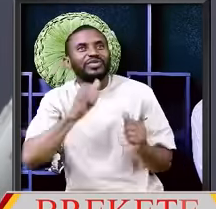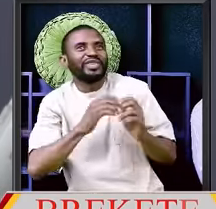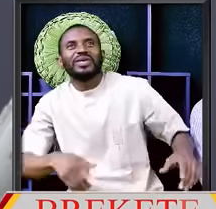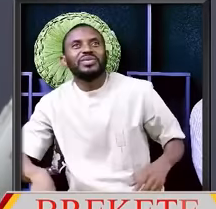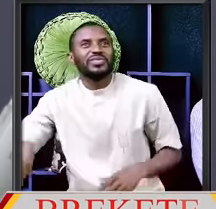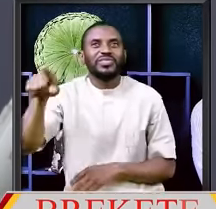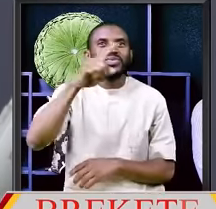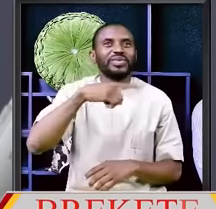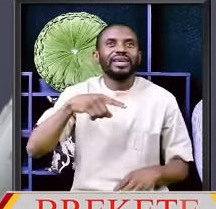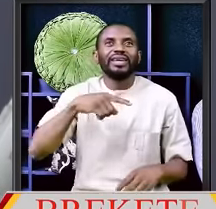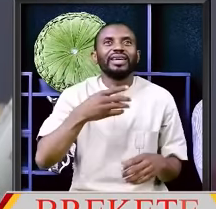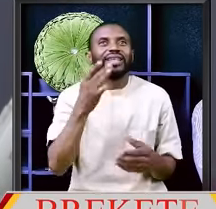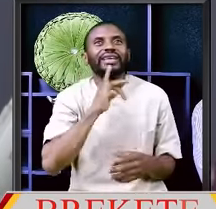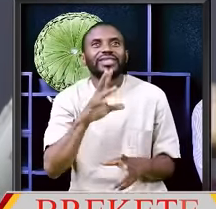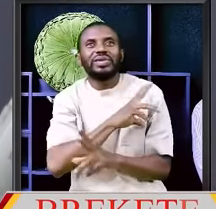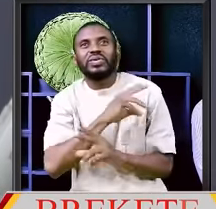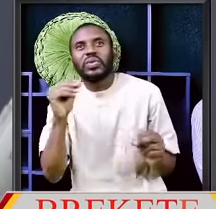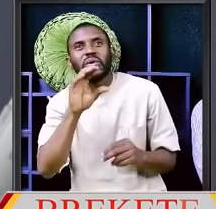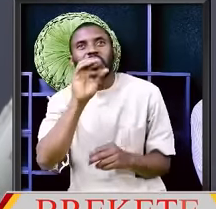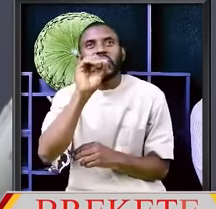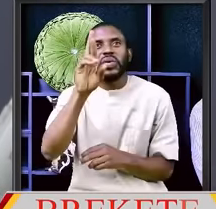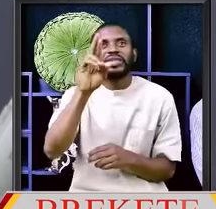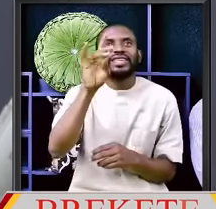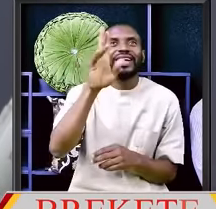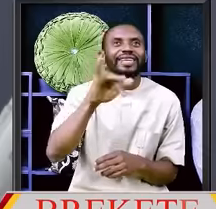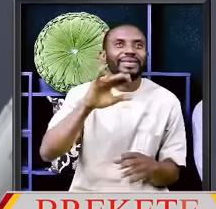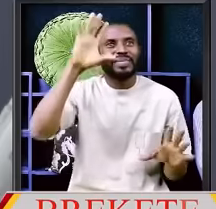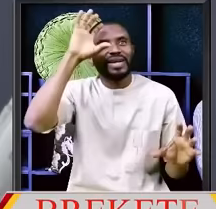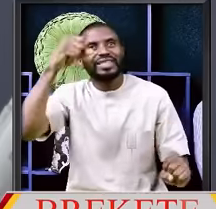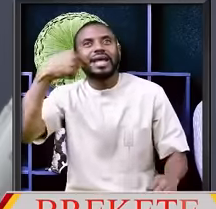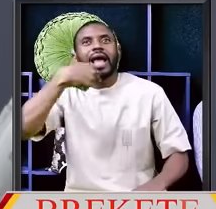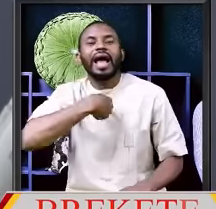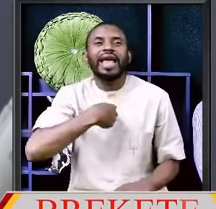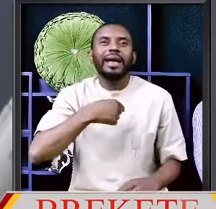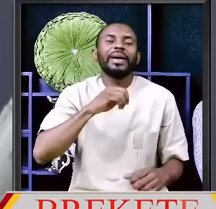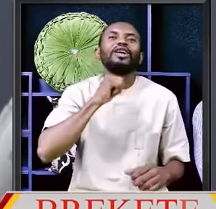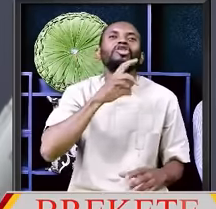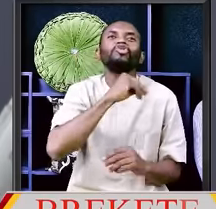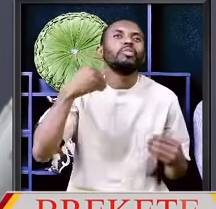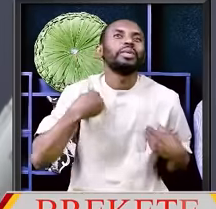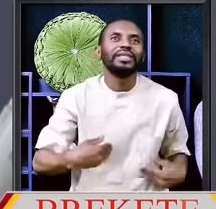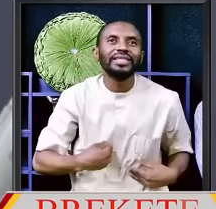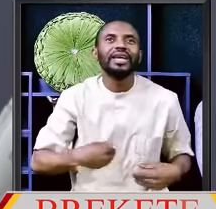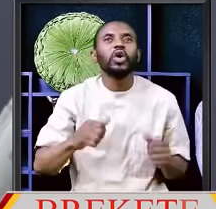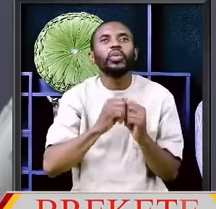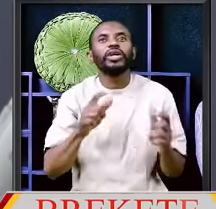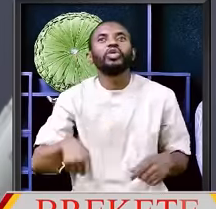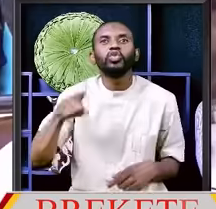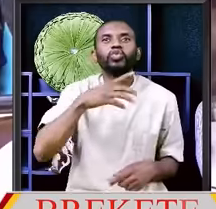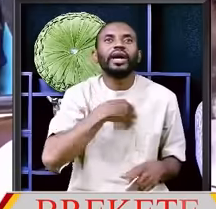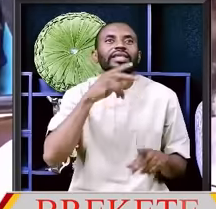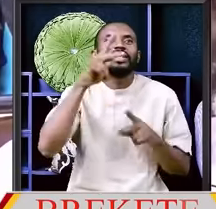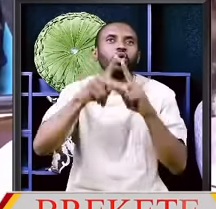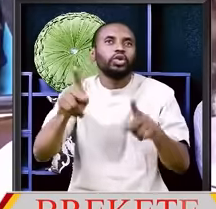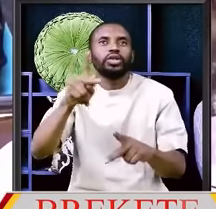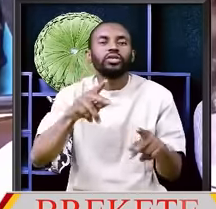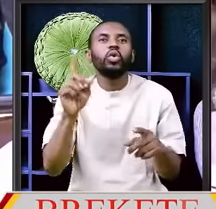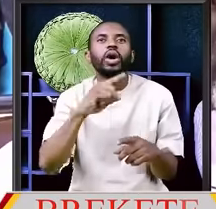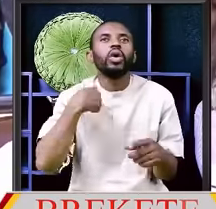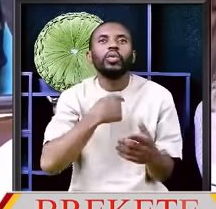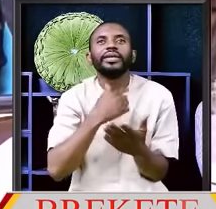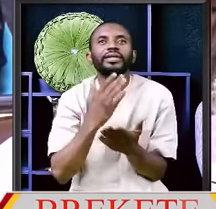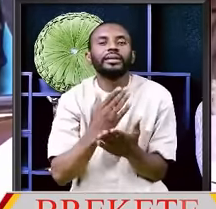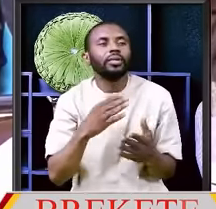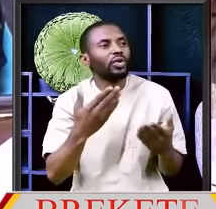you now, there is no ordinary president. Yes, I am a nobody without you and the audience. Yes, sir. So where we stop?